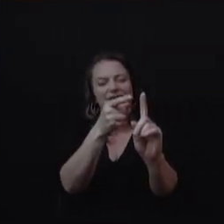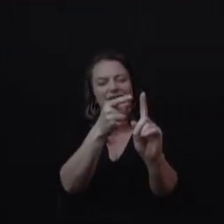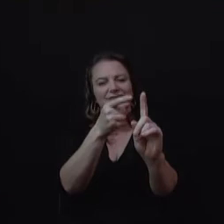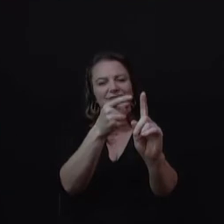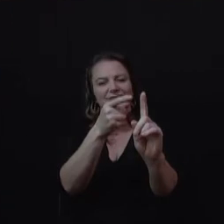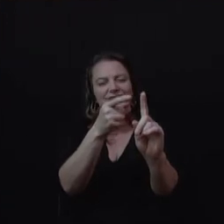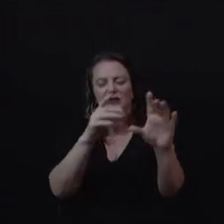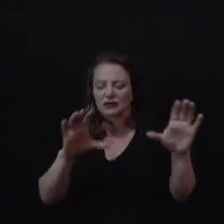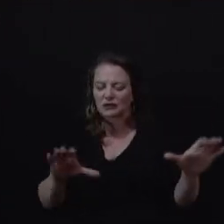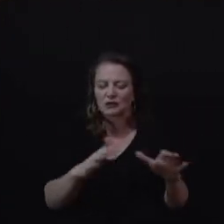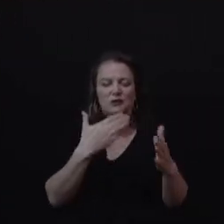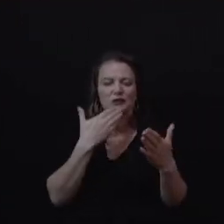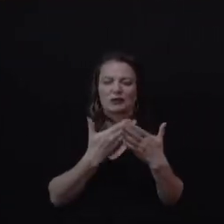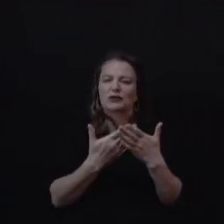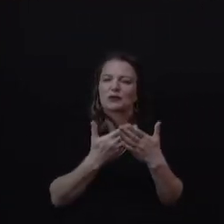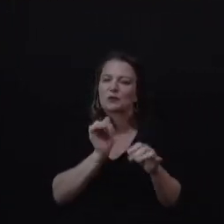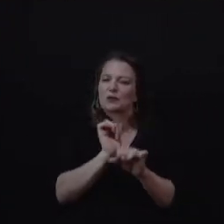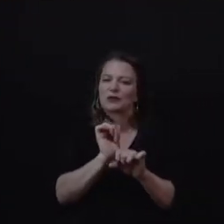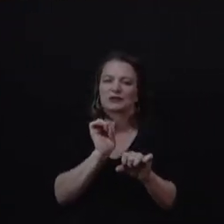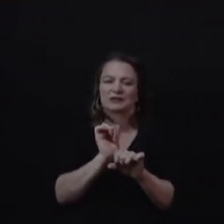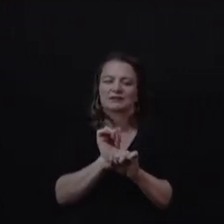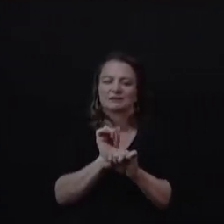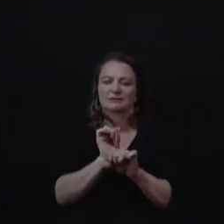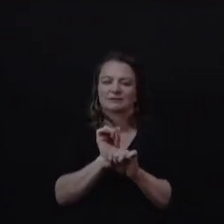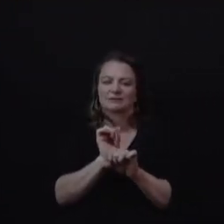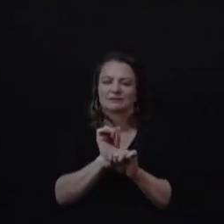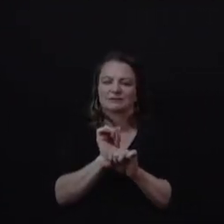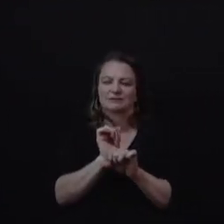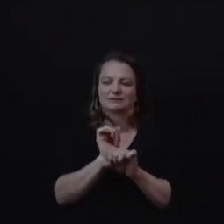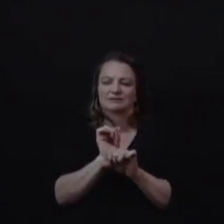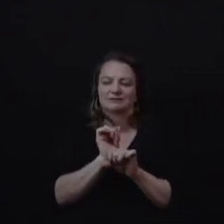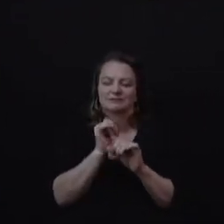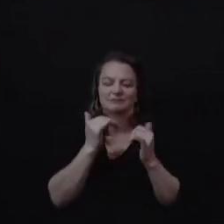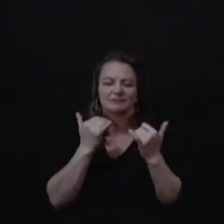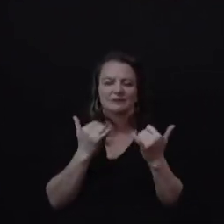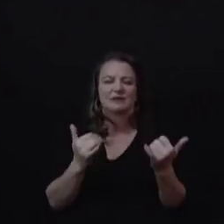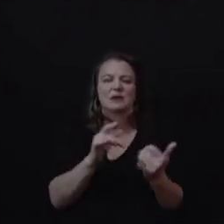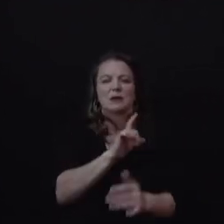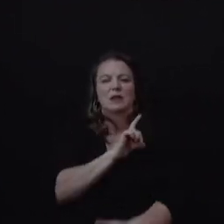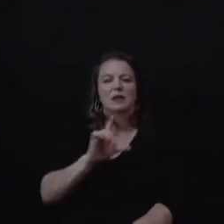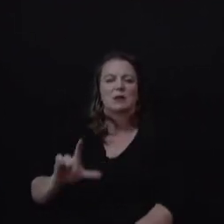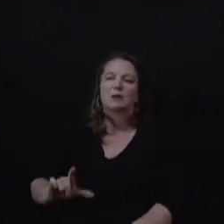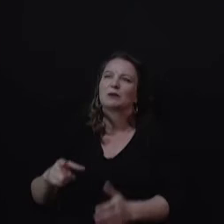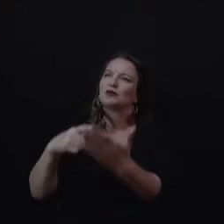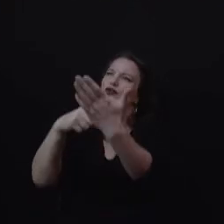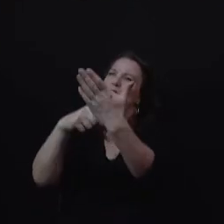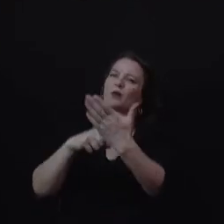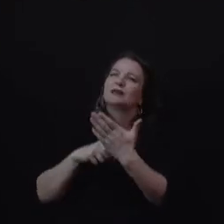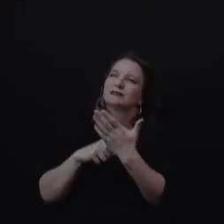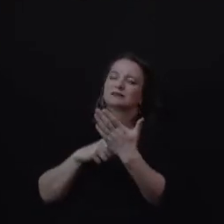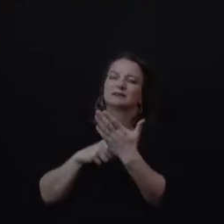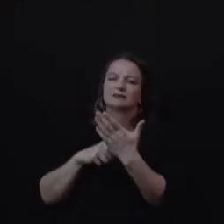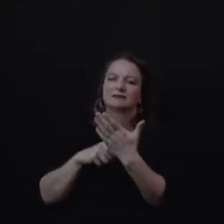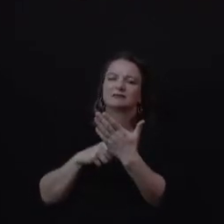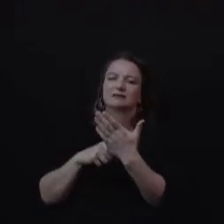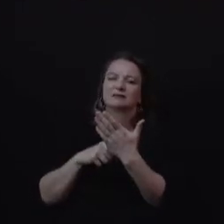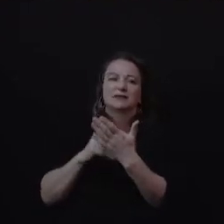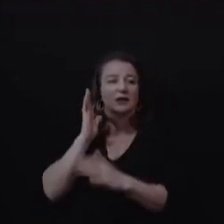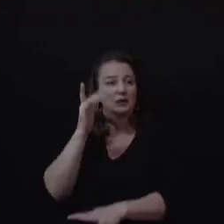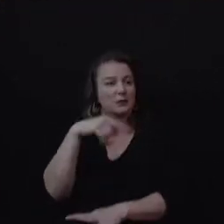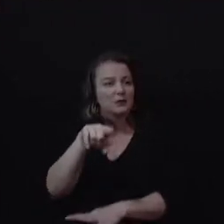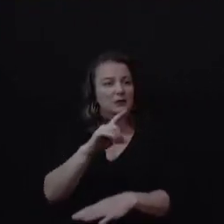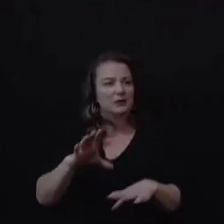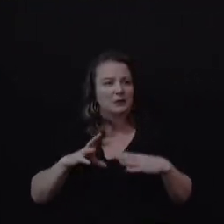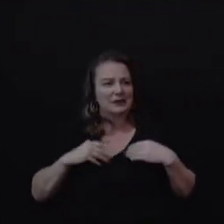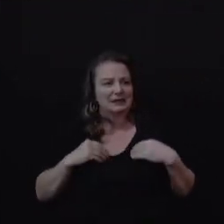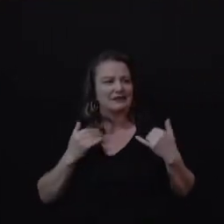to do good works. Now, Lord, show us. Would you guys receive this